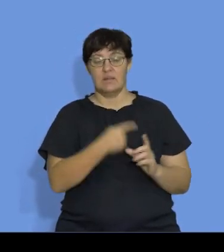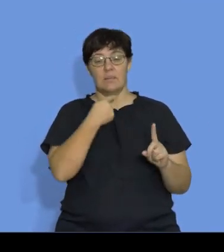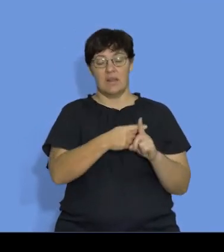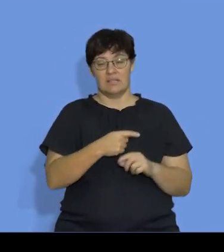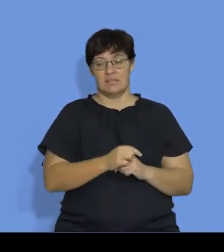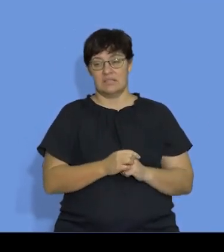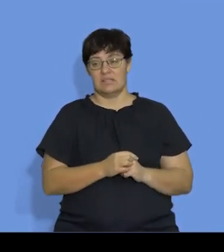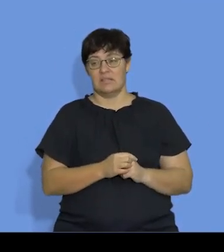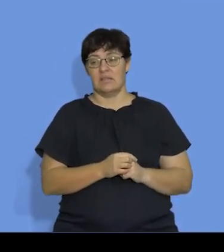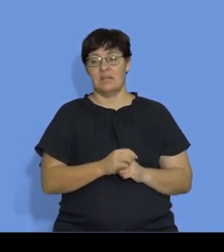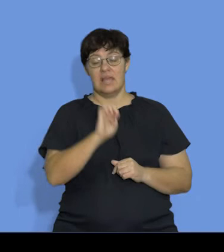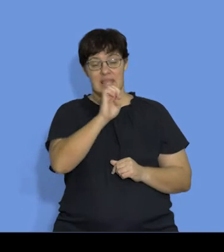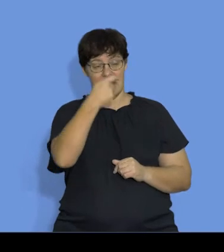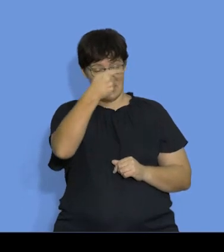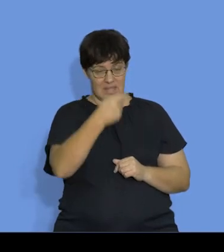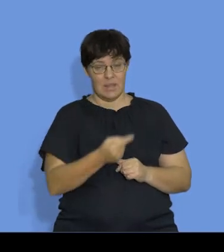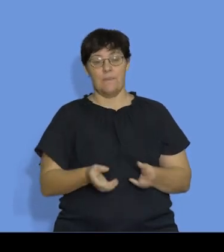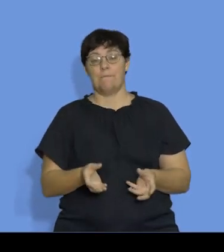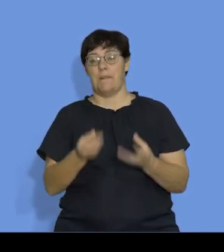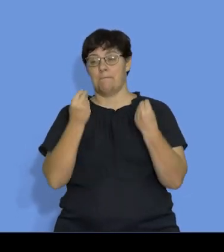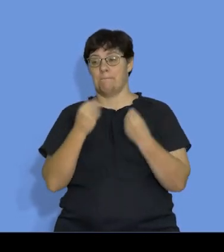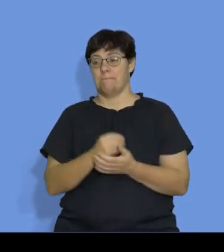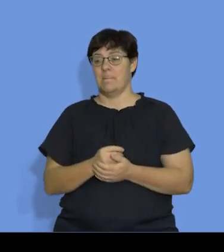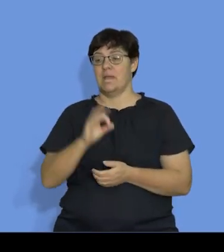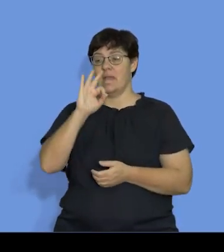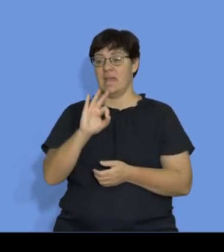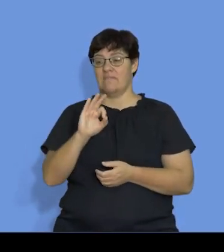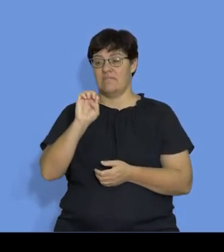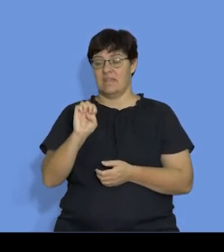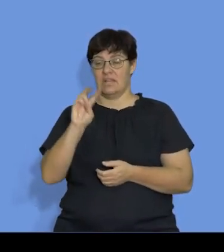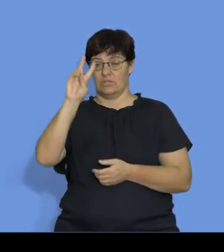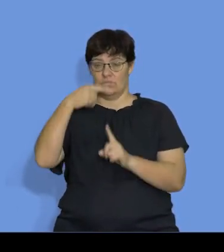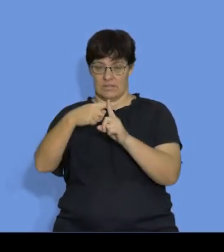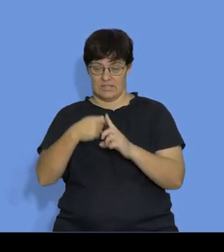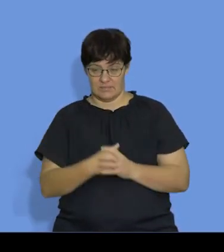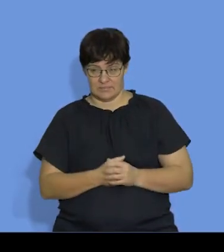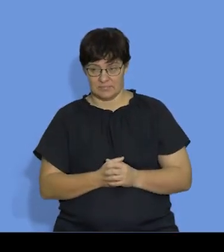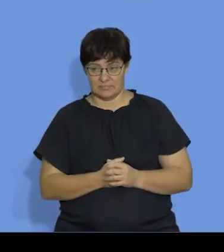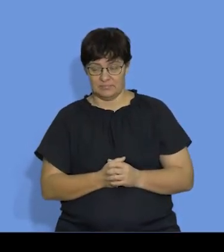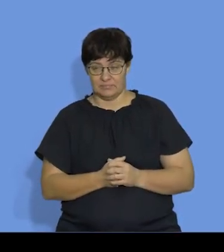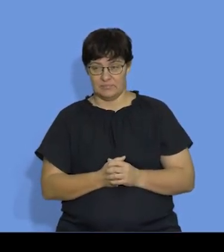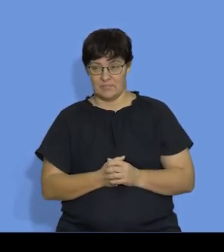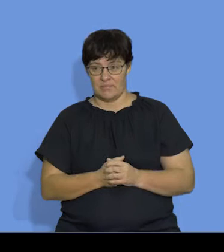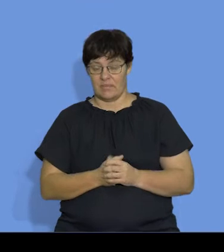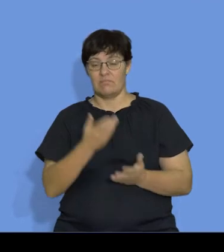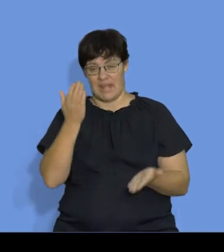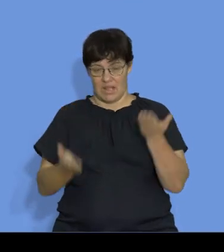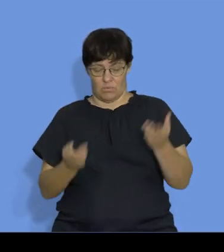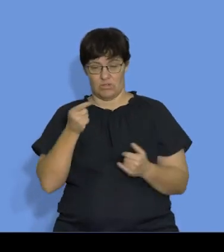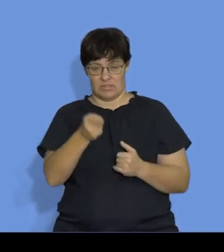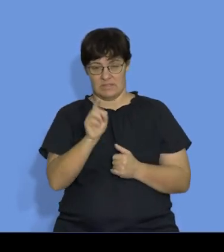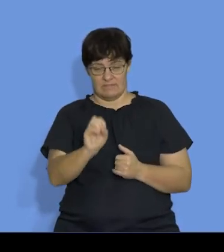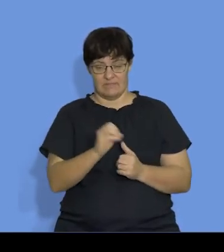an electron to give us what? Iron 2. Okay? So this is the equation.